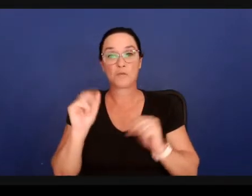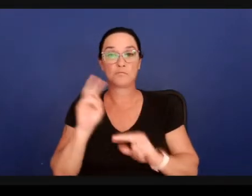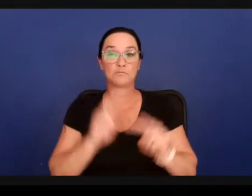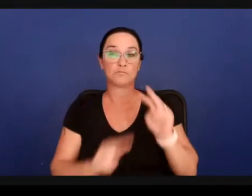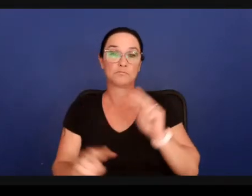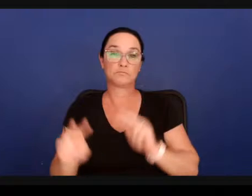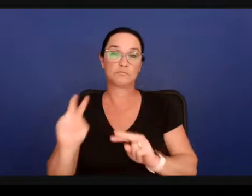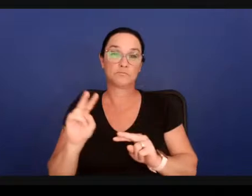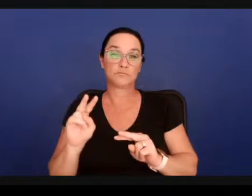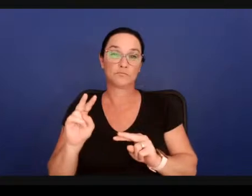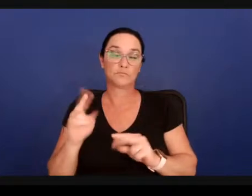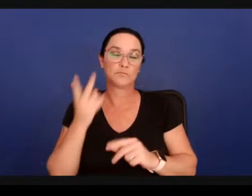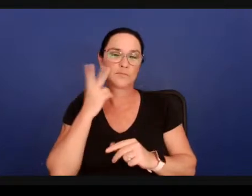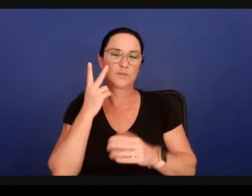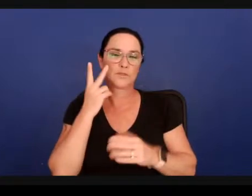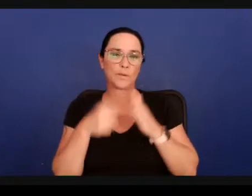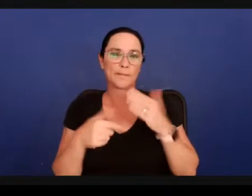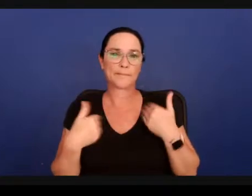let's see, what do I have here?